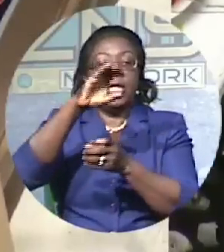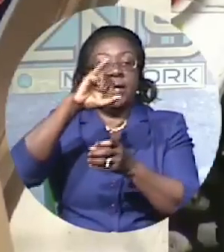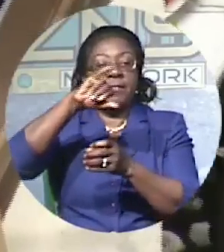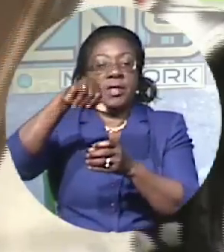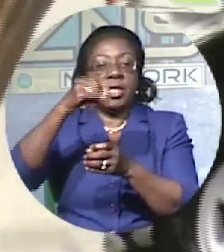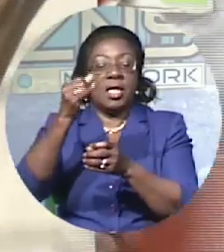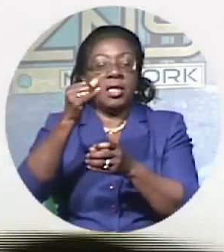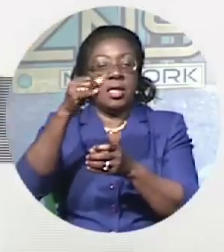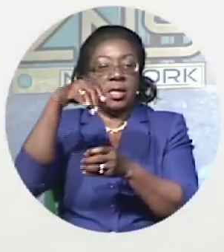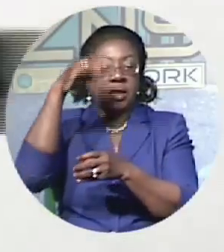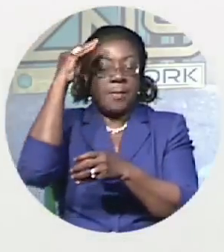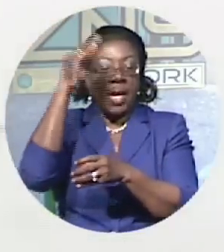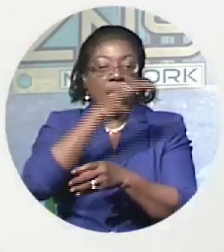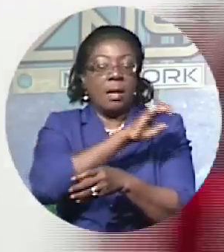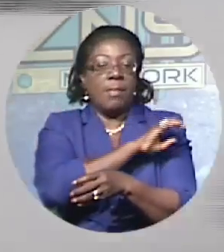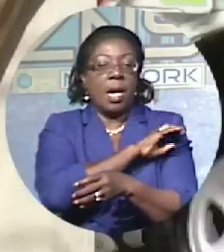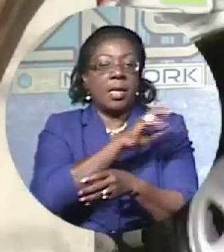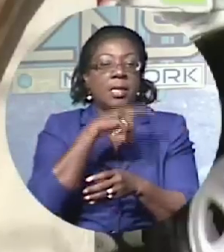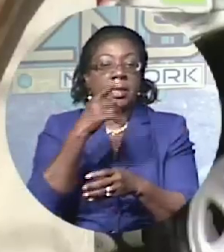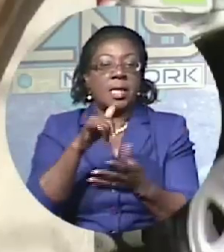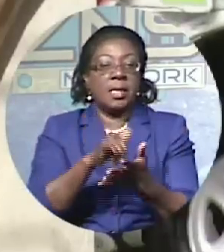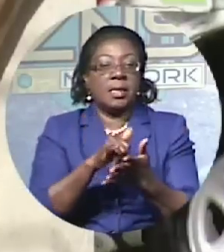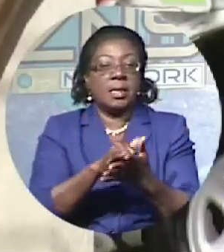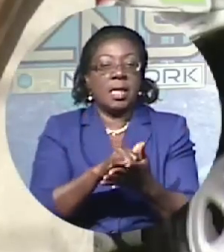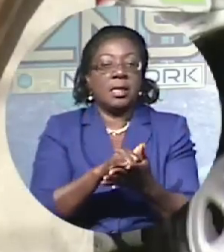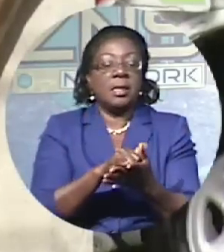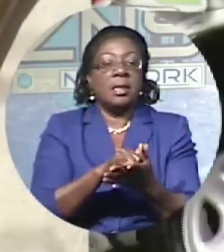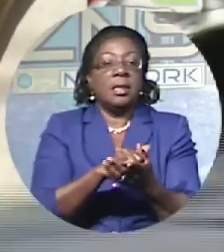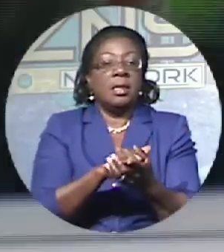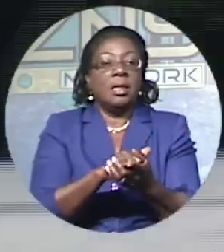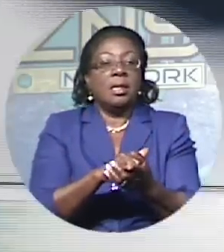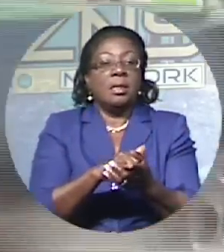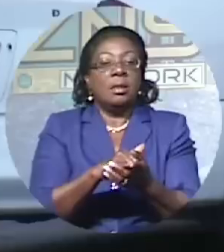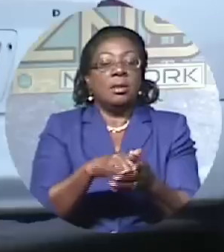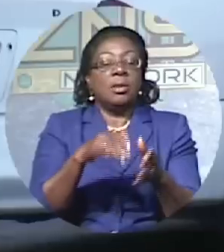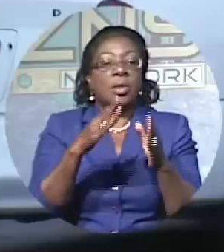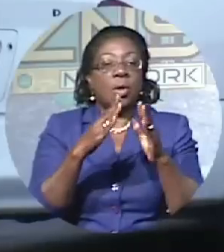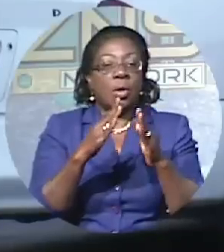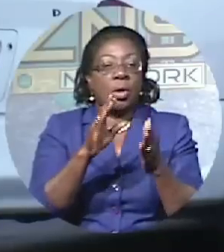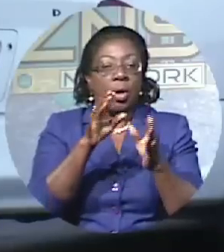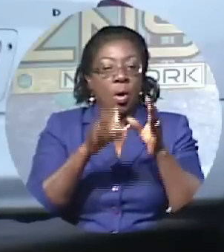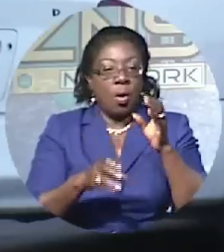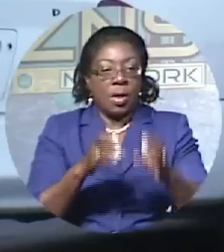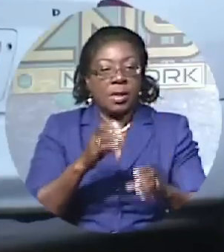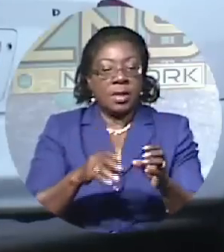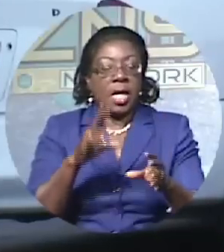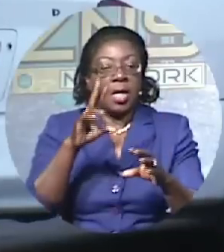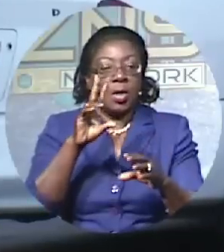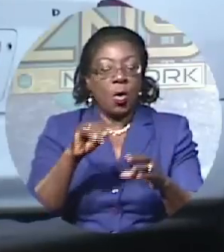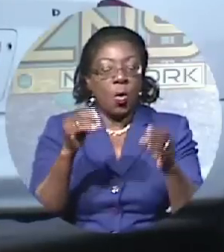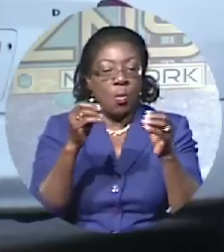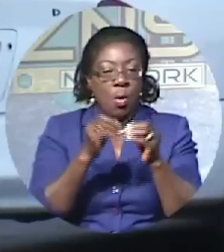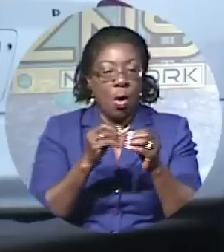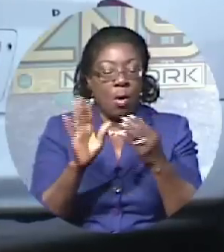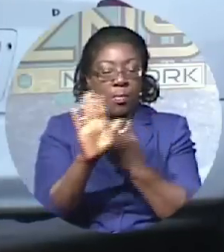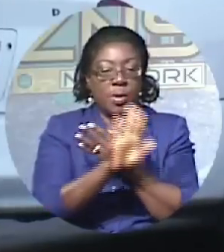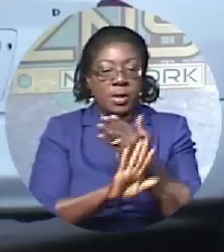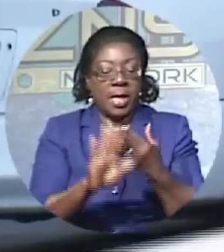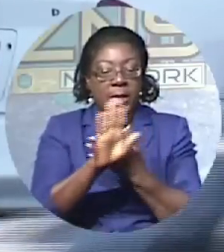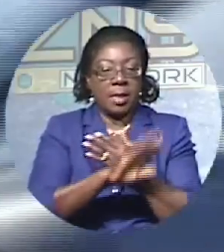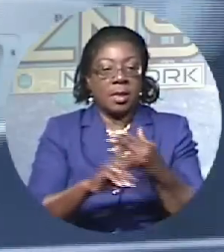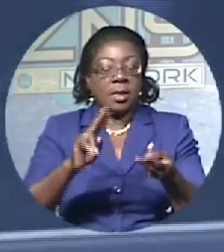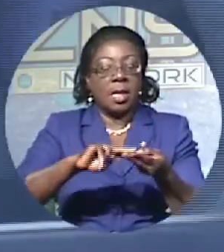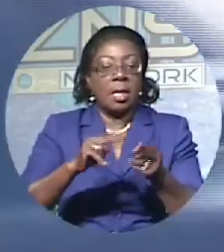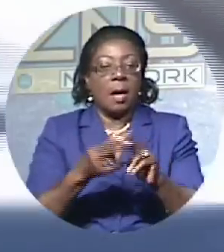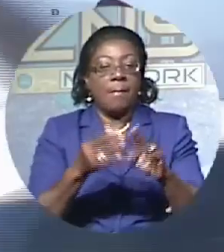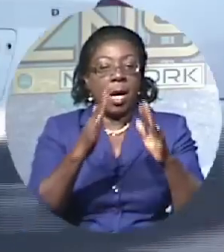discharged a conservatory order today. That order by the Chief Justice prevented authorities from taking any action against web shop owners and